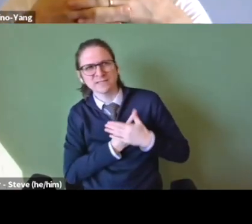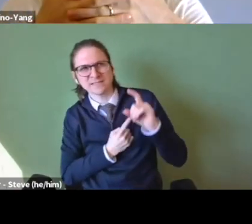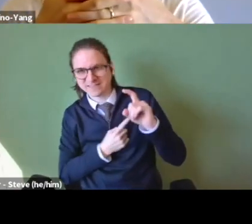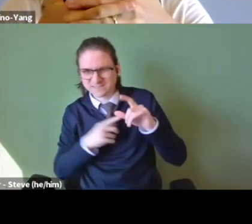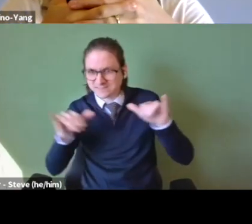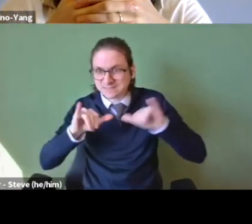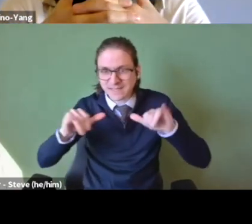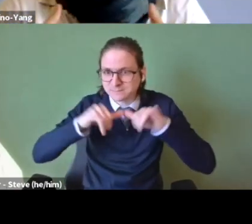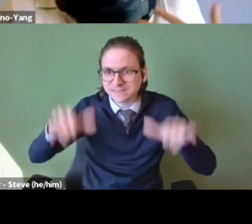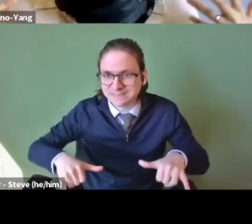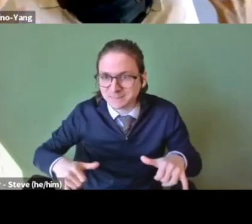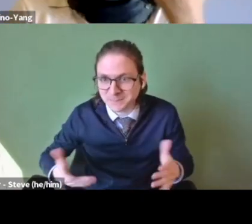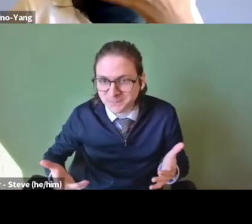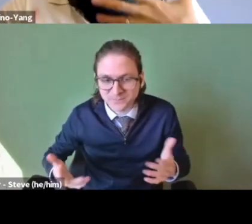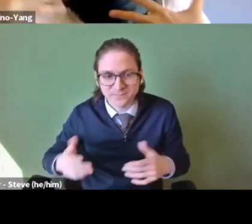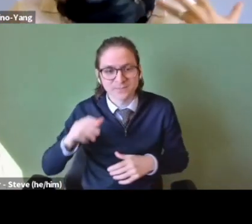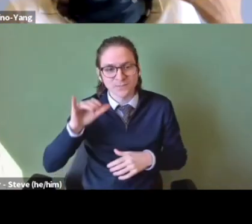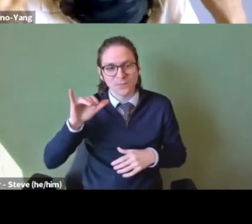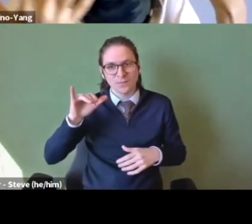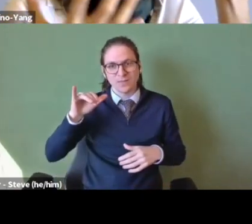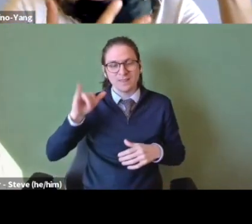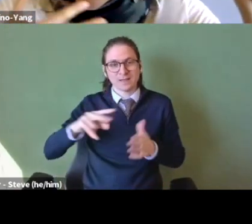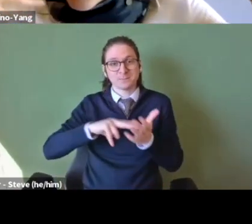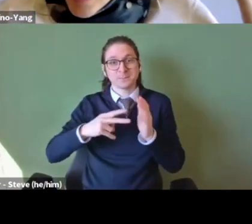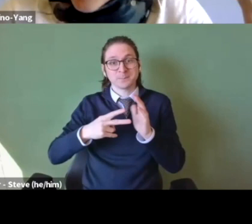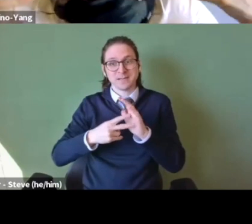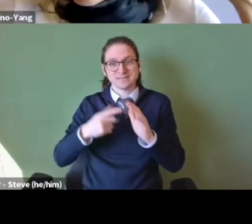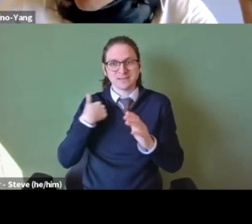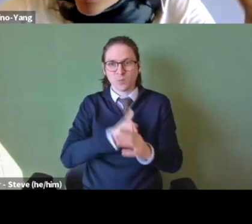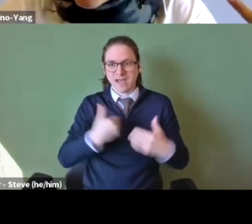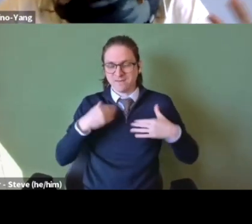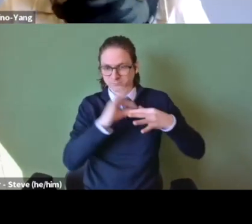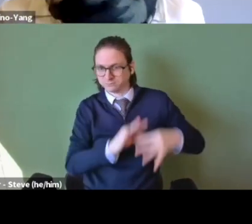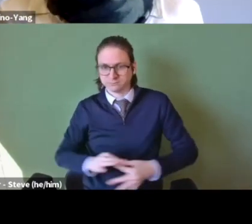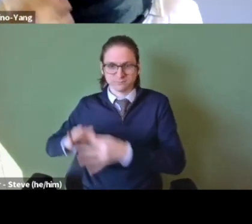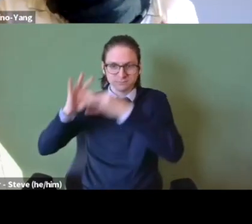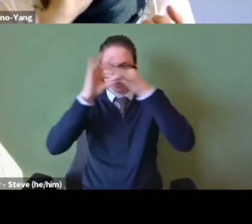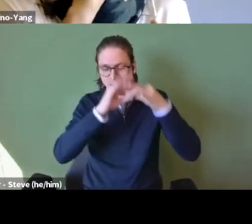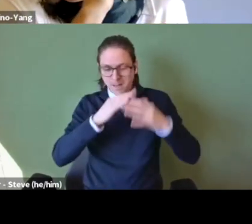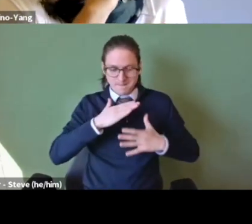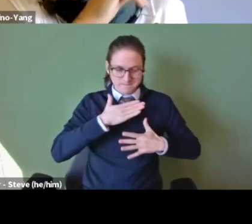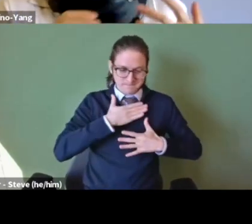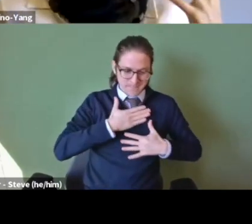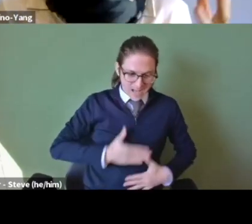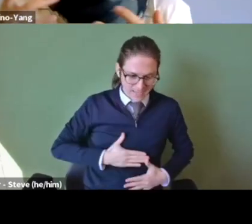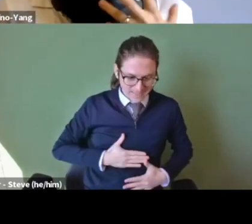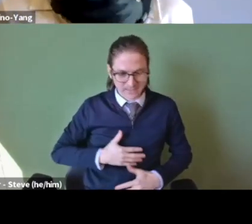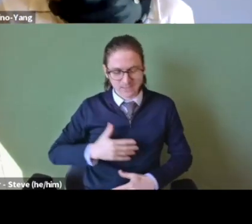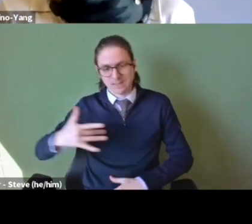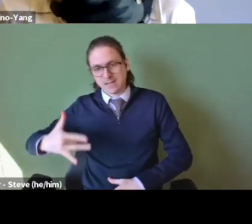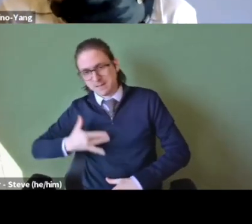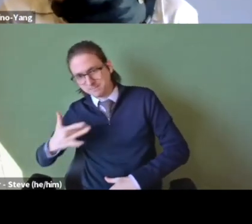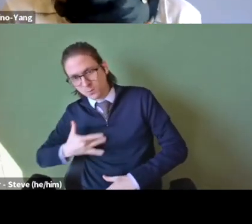of confluence of embodied emotional and active thinking that I think is